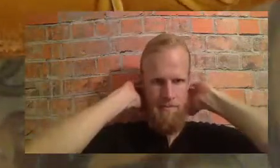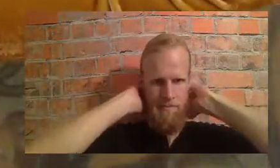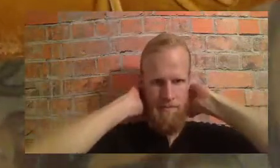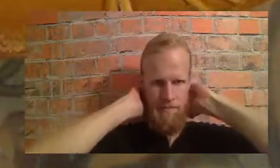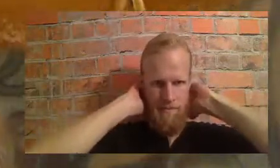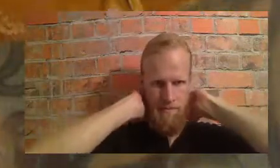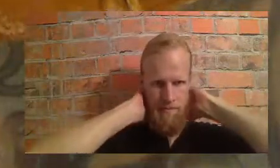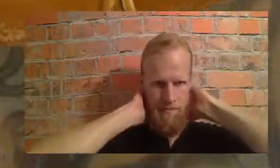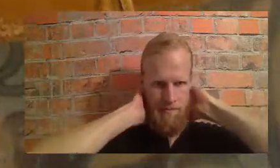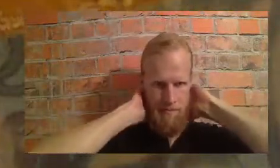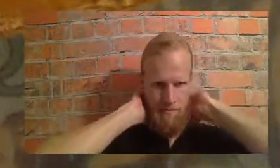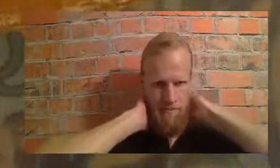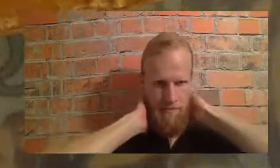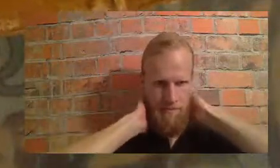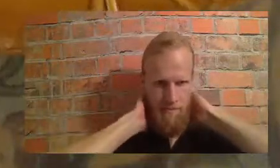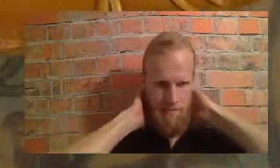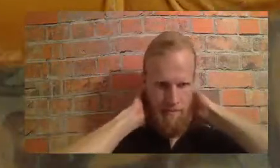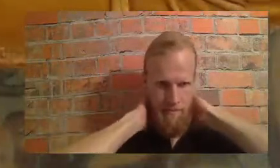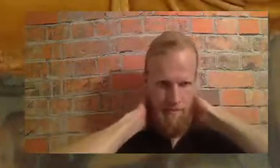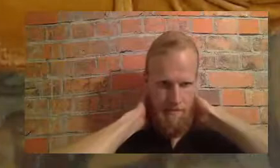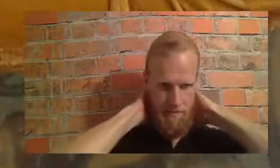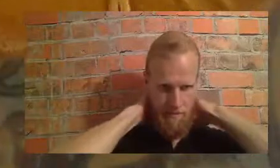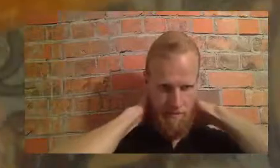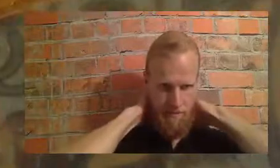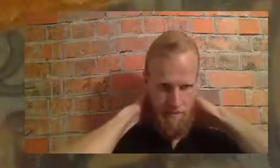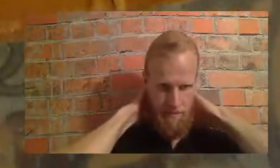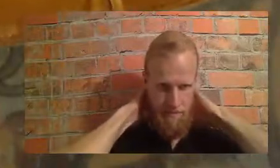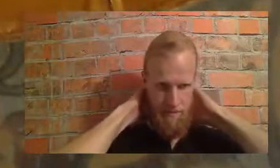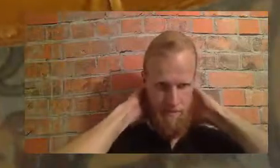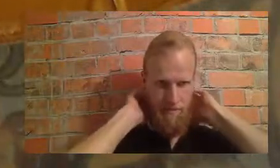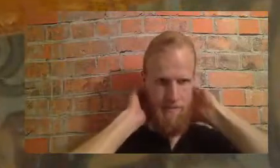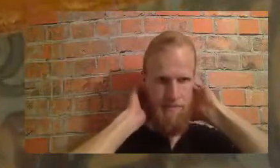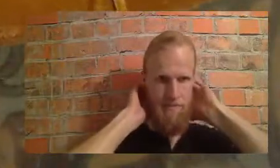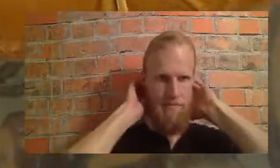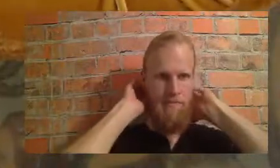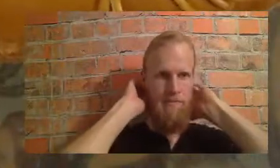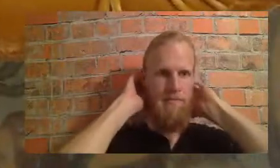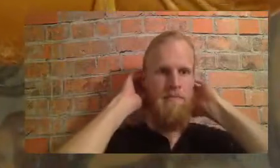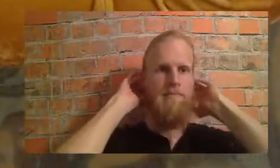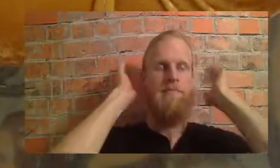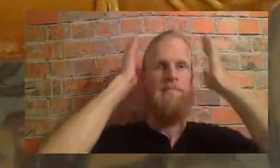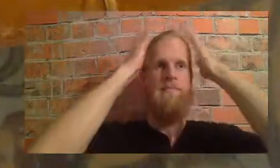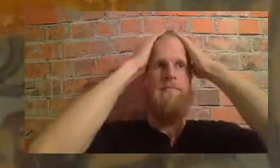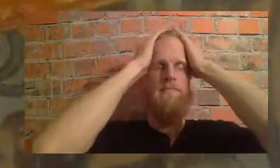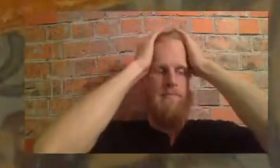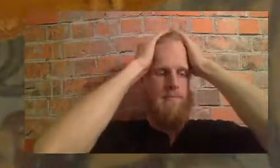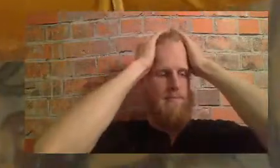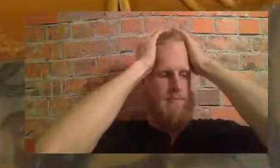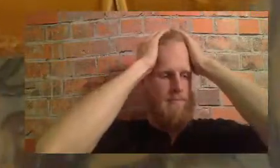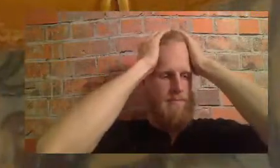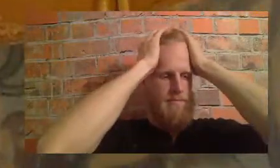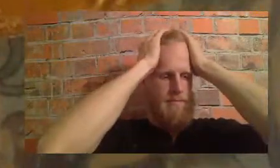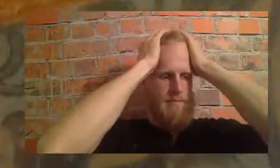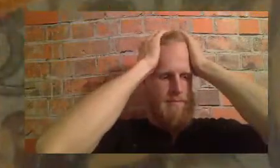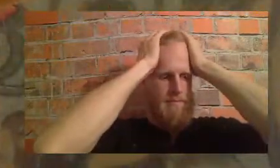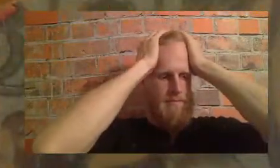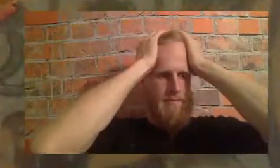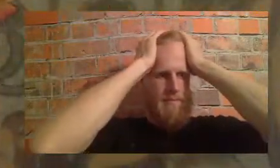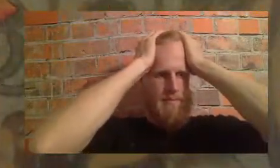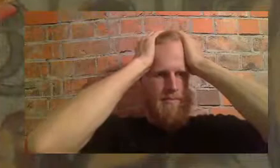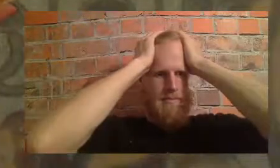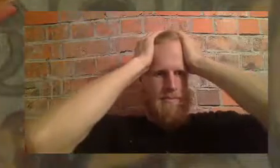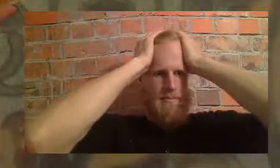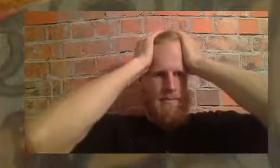emotionally, even if you don't think it's technically their fault. And say that list as you're tapping.